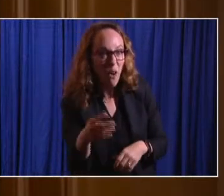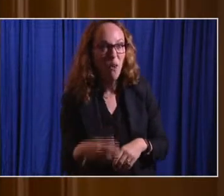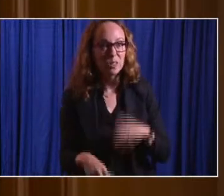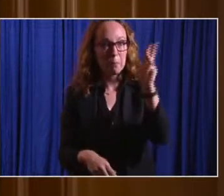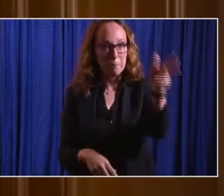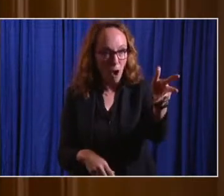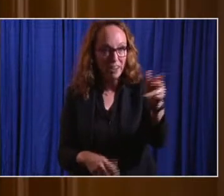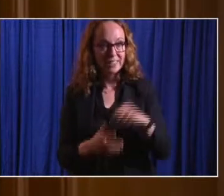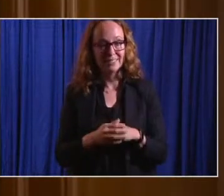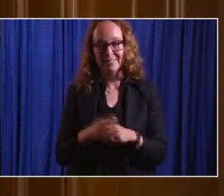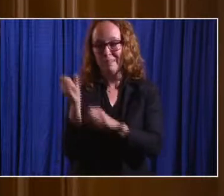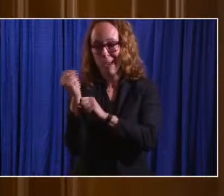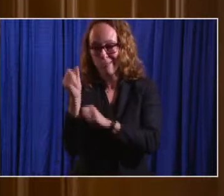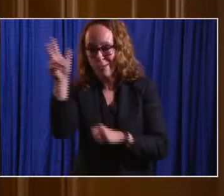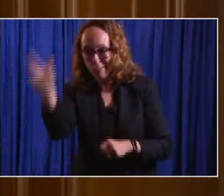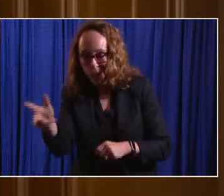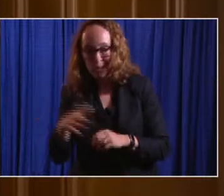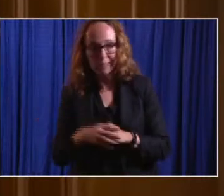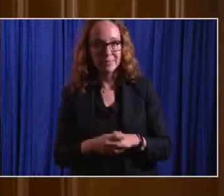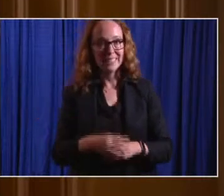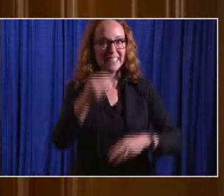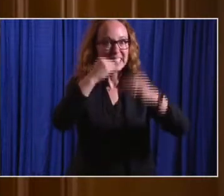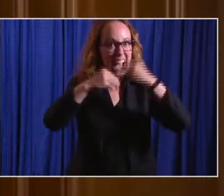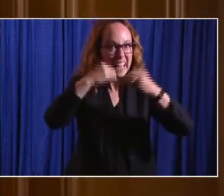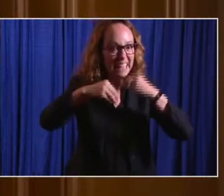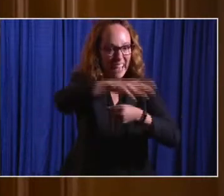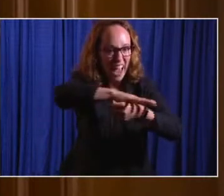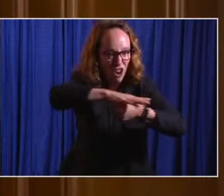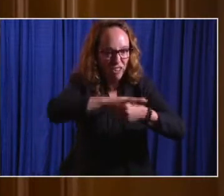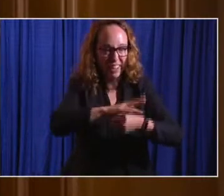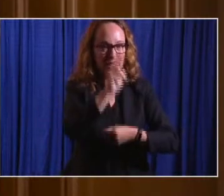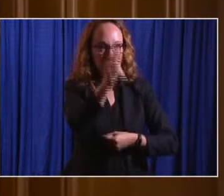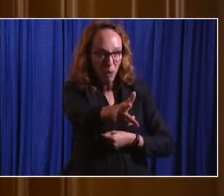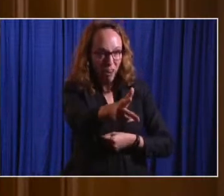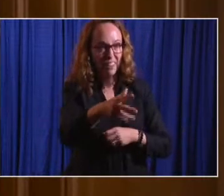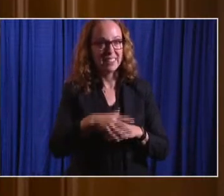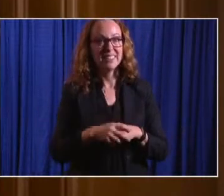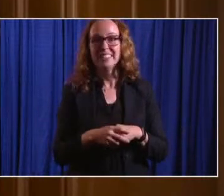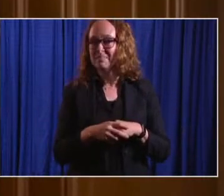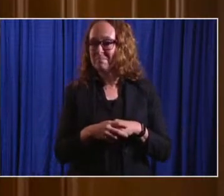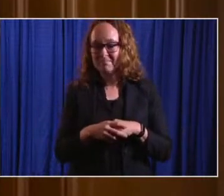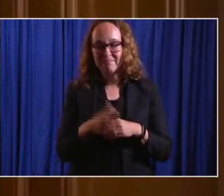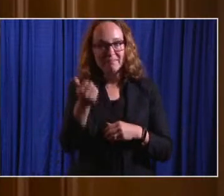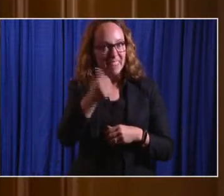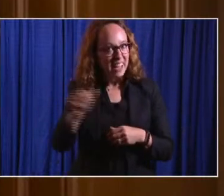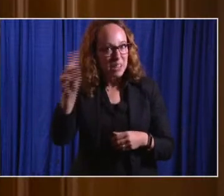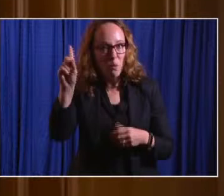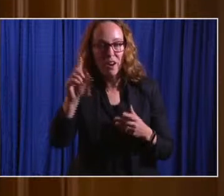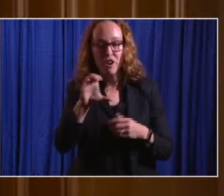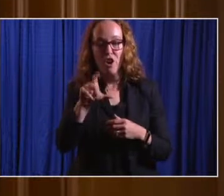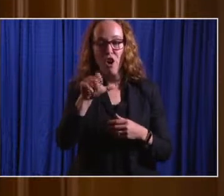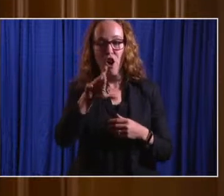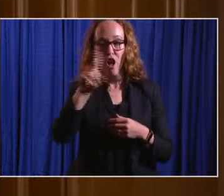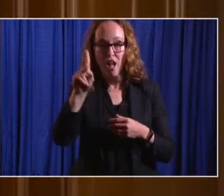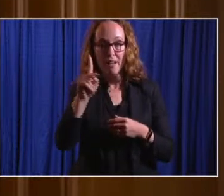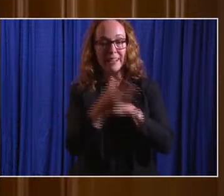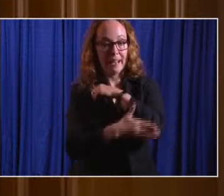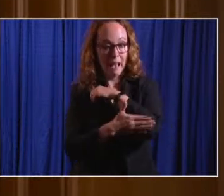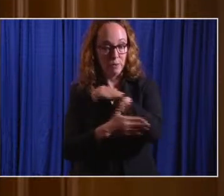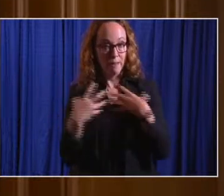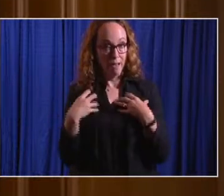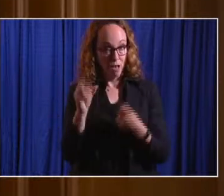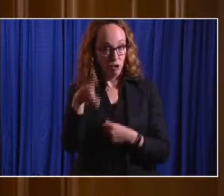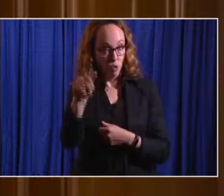theaters, dining, bar districts to vaccinate employees and patrons. The Clark County Health Department purchased